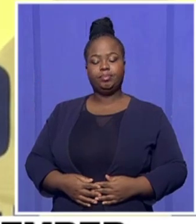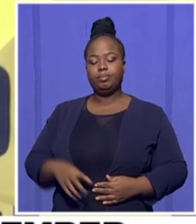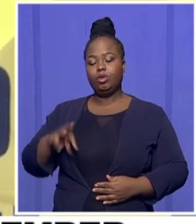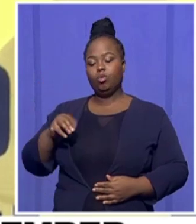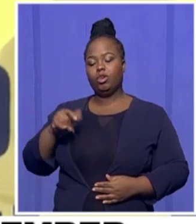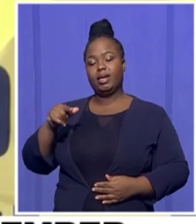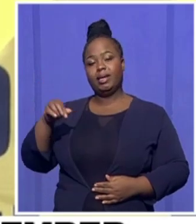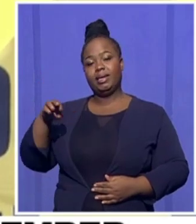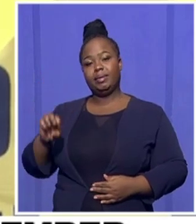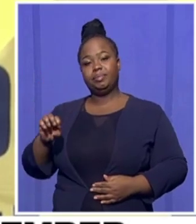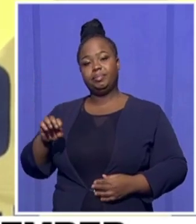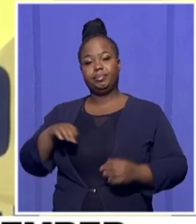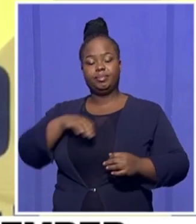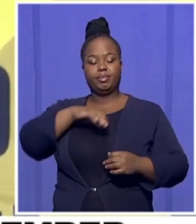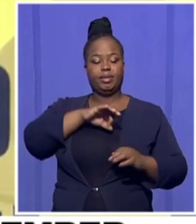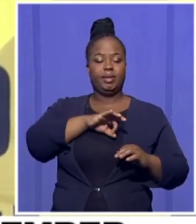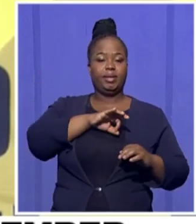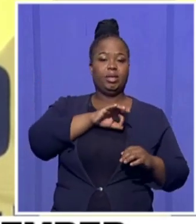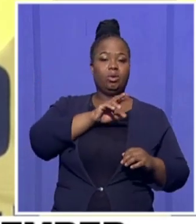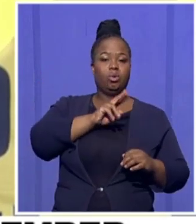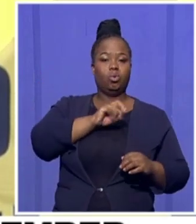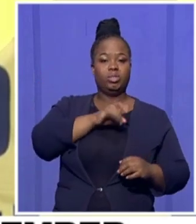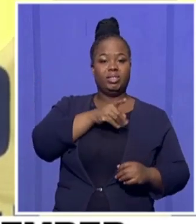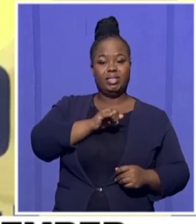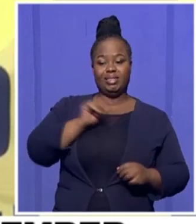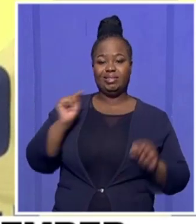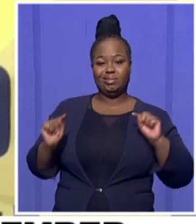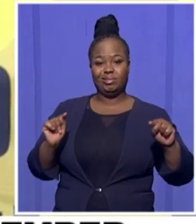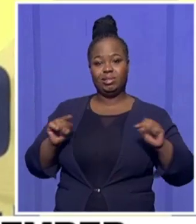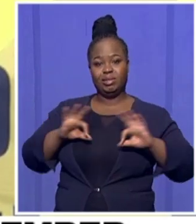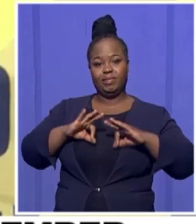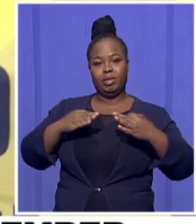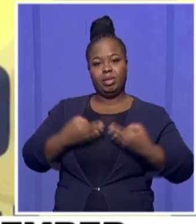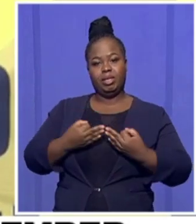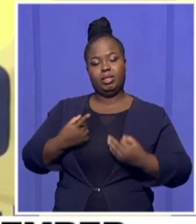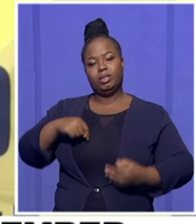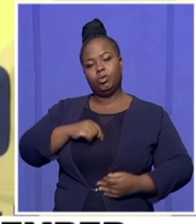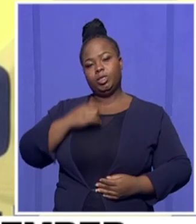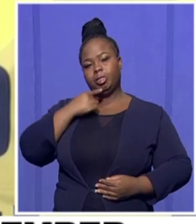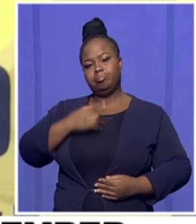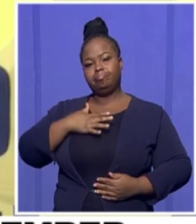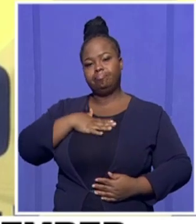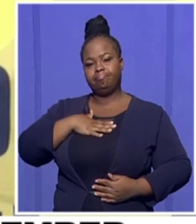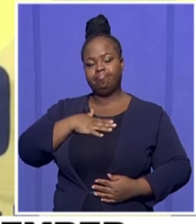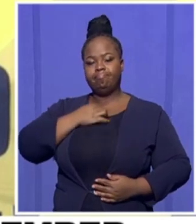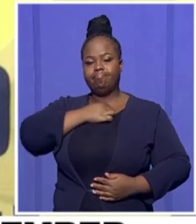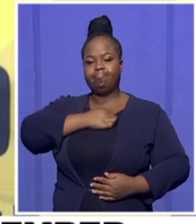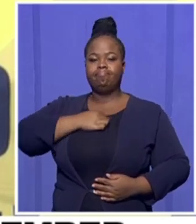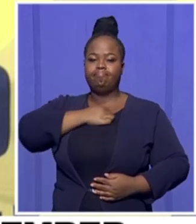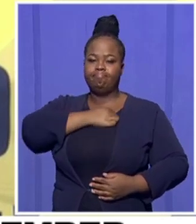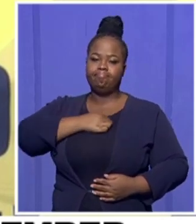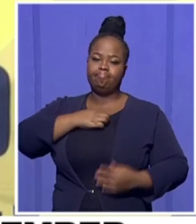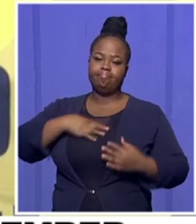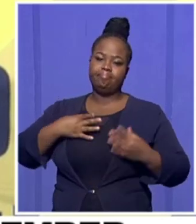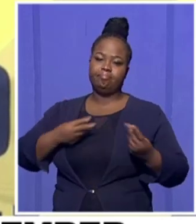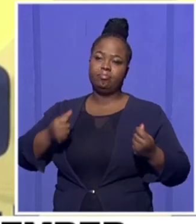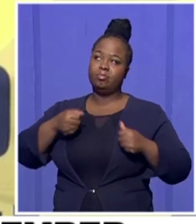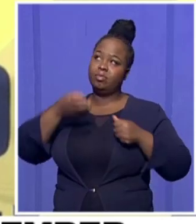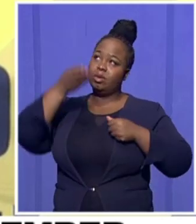and Nkosi families, we say, Sidisegang, Modimo